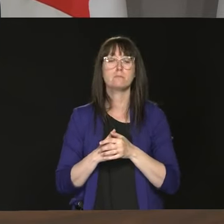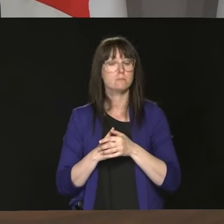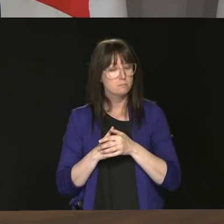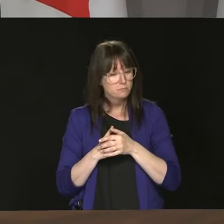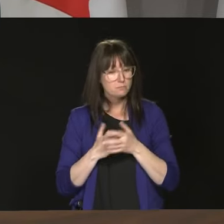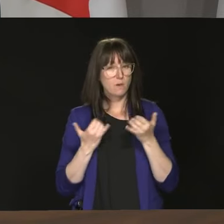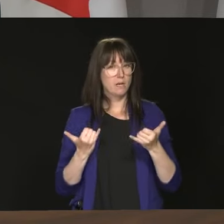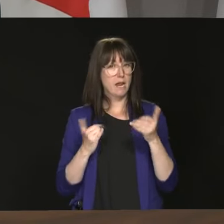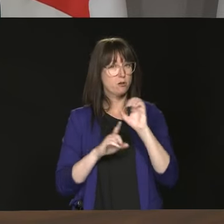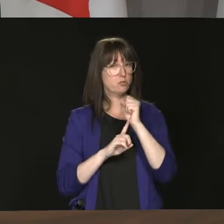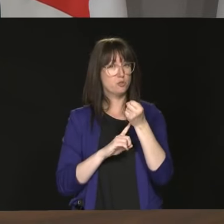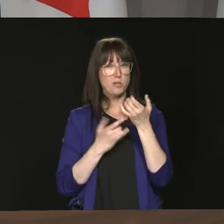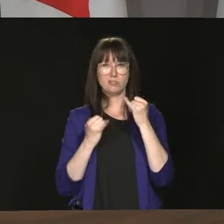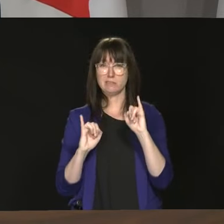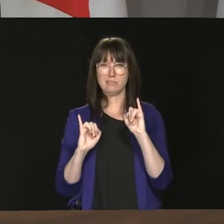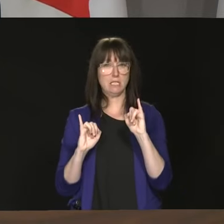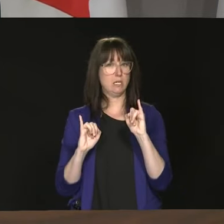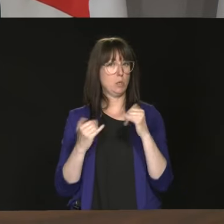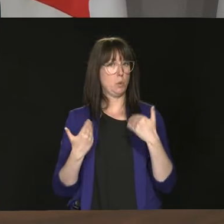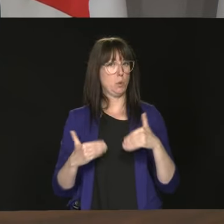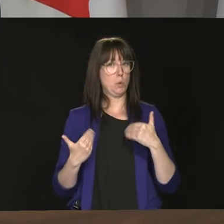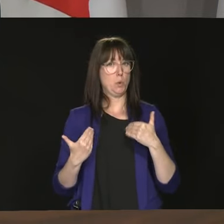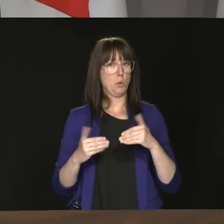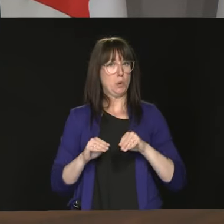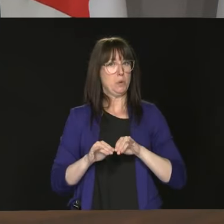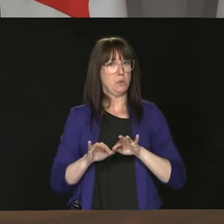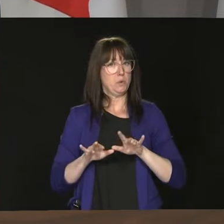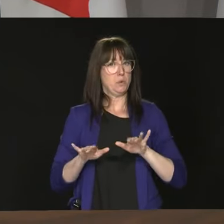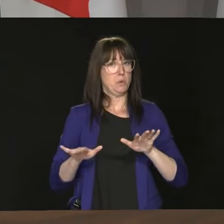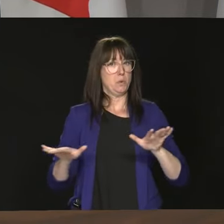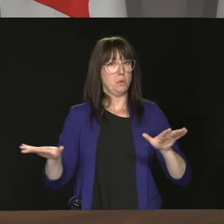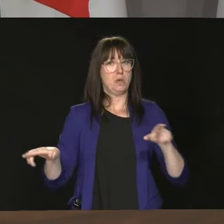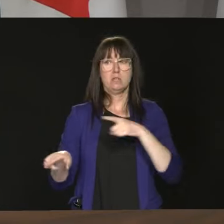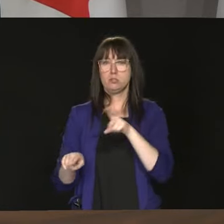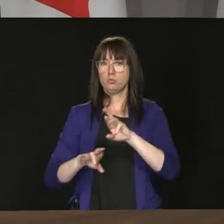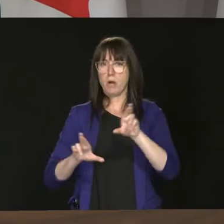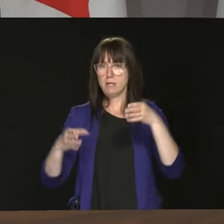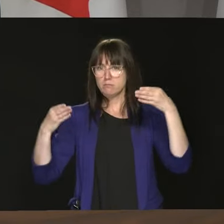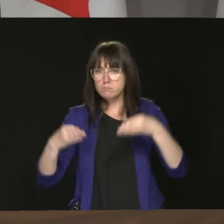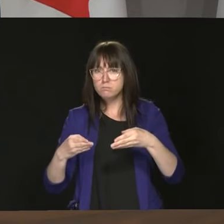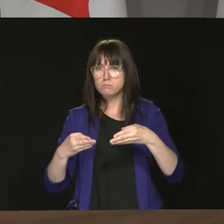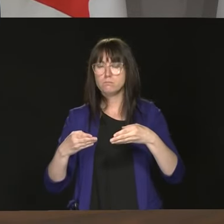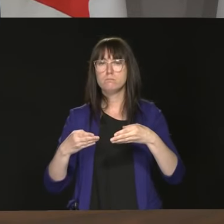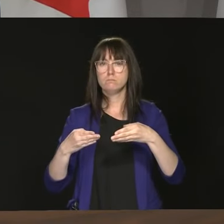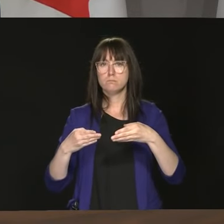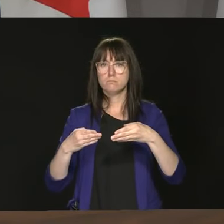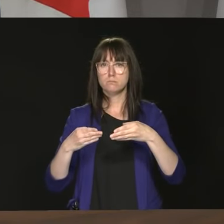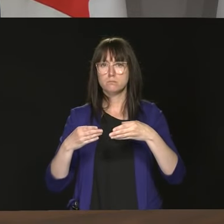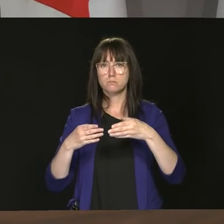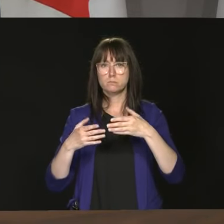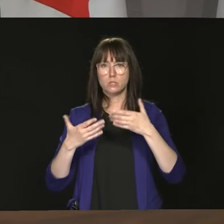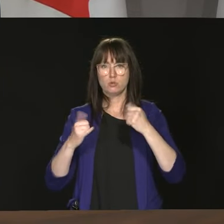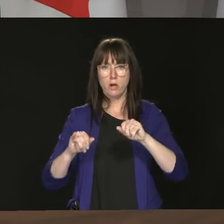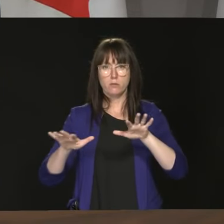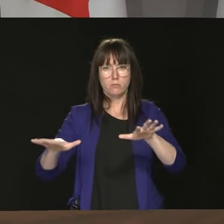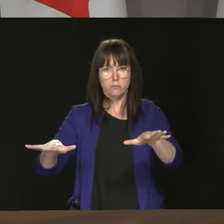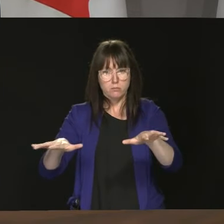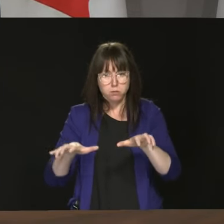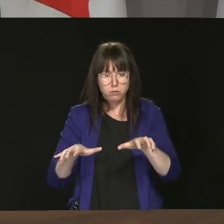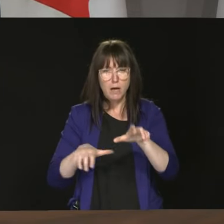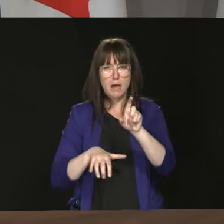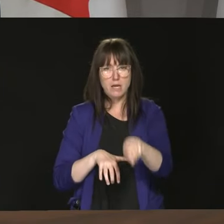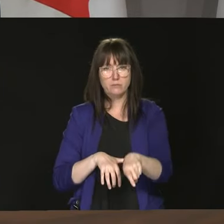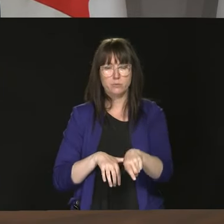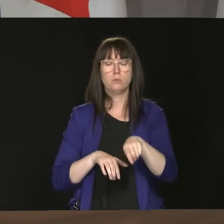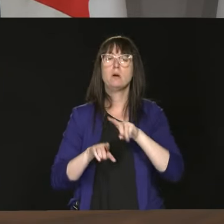on fire and all of us need to be really, really focused on putting the fire out. But there for sure are some longer